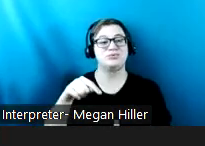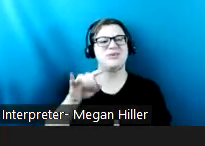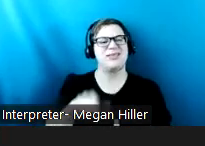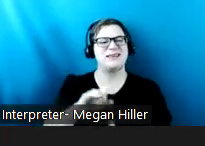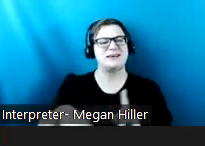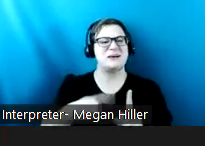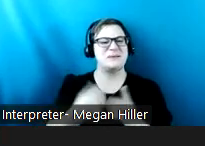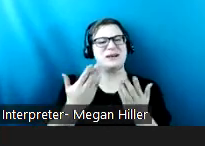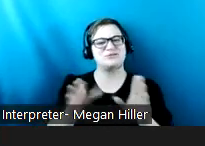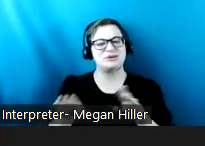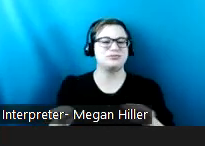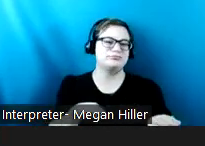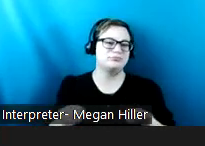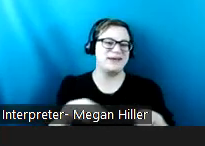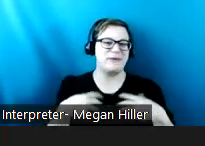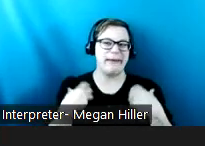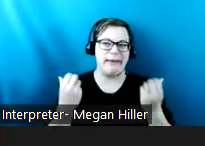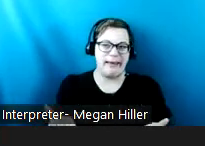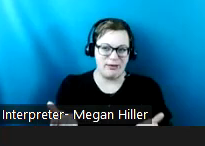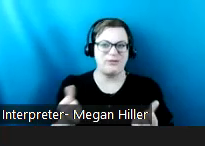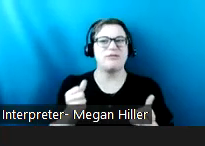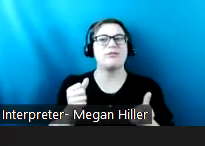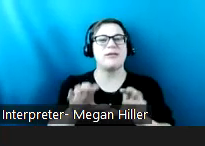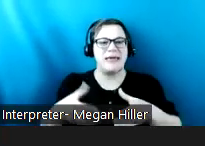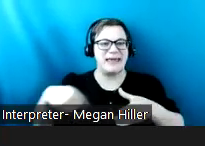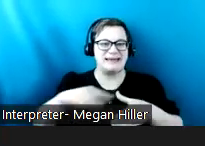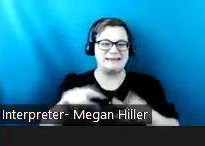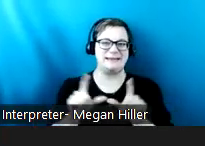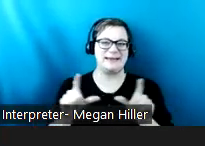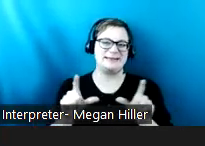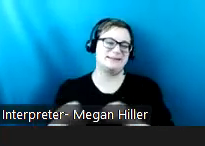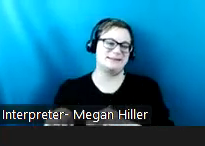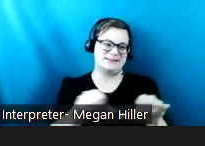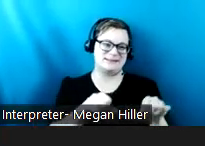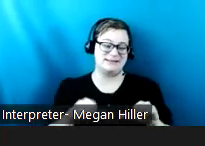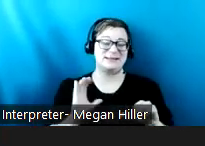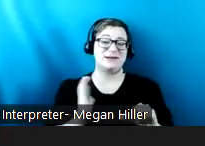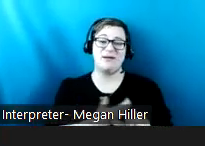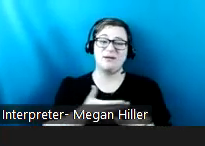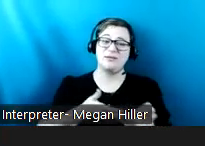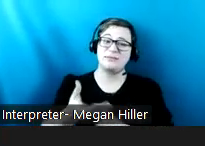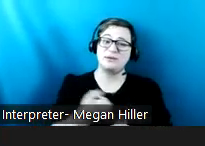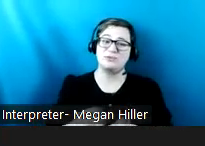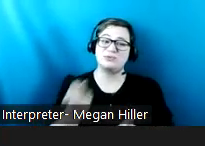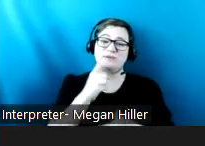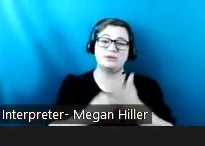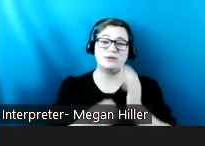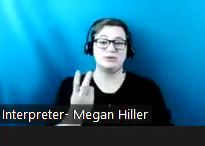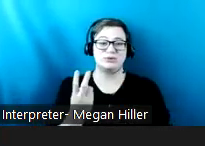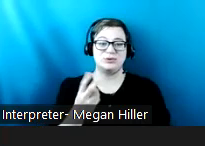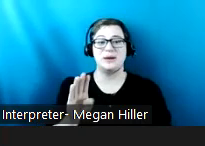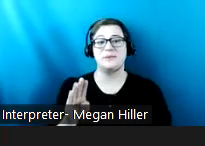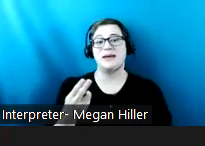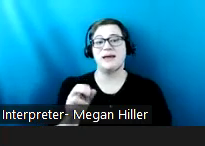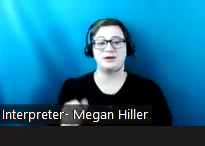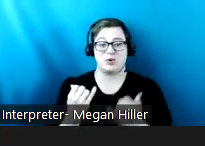on general behavioral health entity licensing standards. Our main sources for this chapter 2 are the BHA